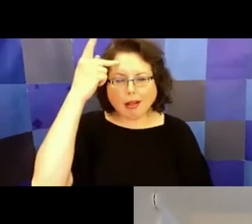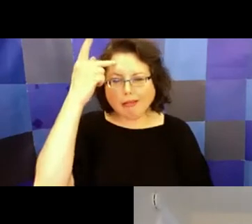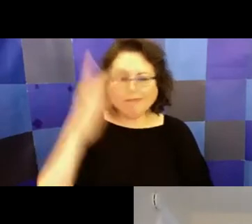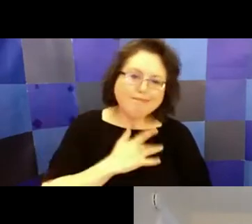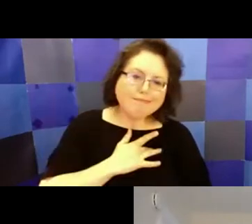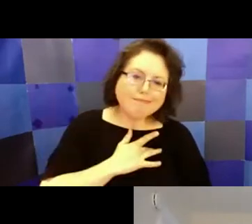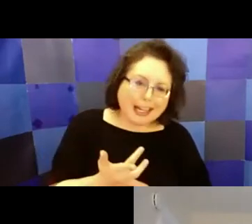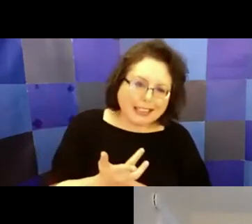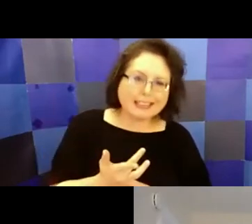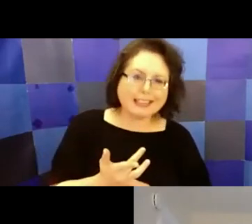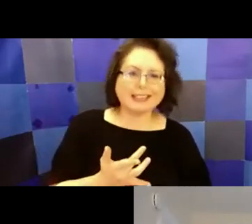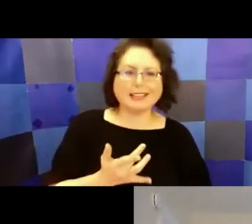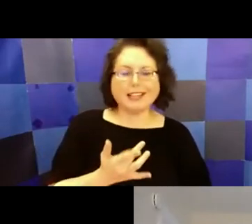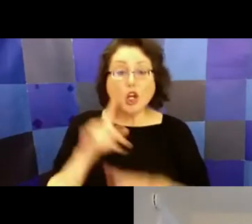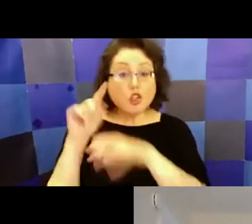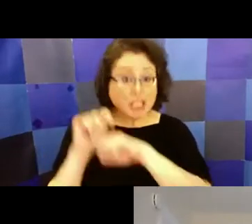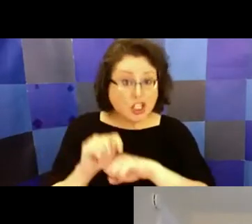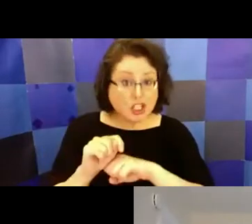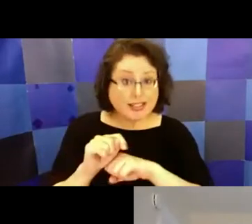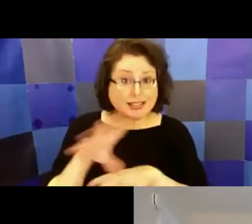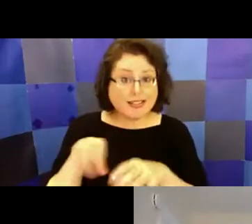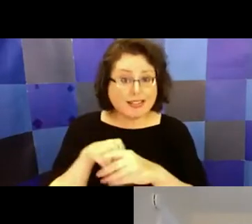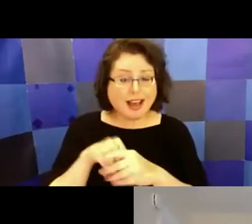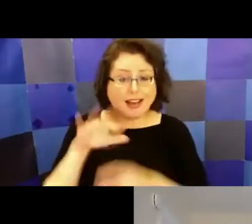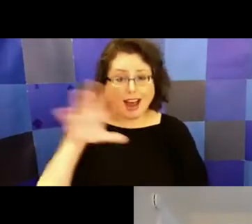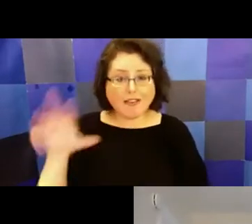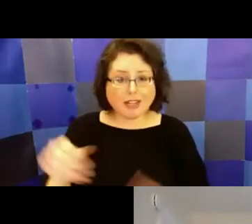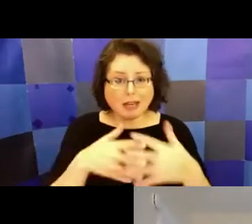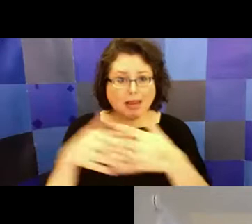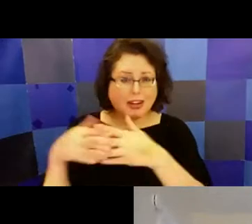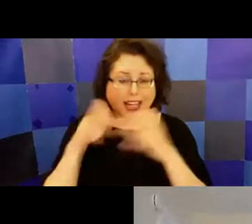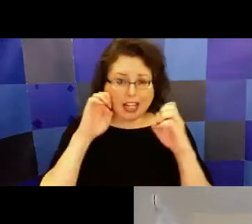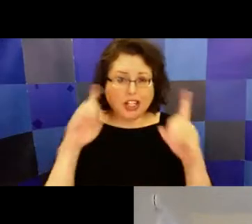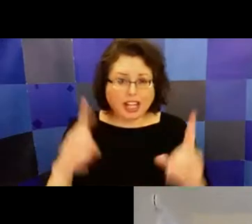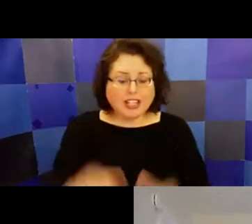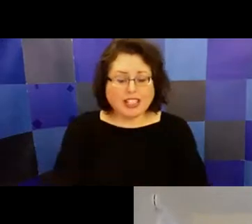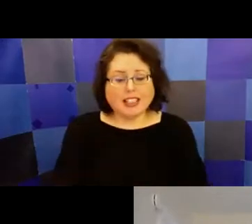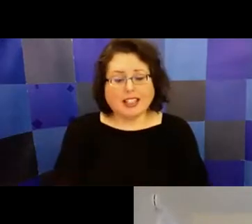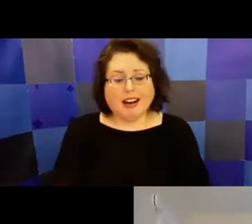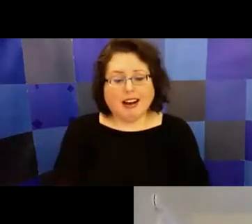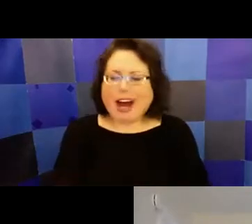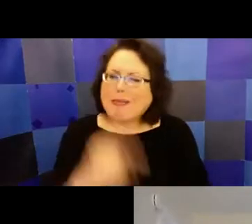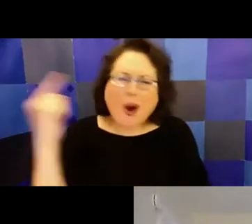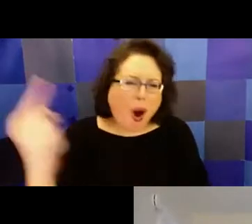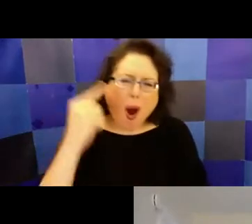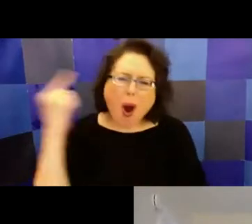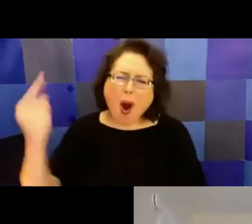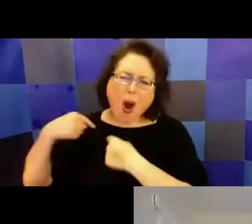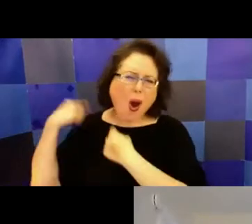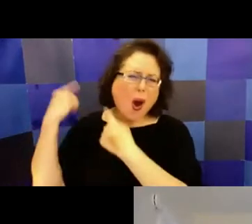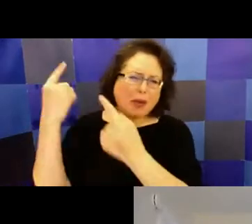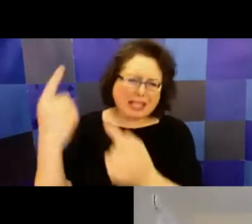tendencies and traditions within African-American educational thought. There's always been a kind of